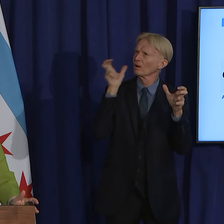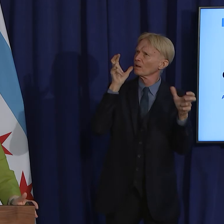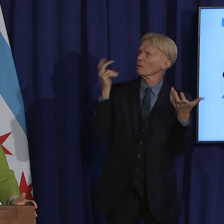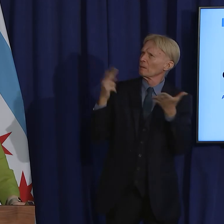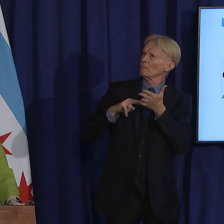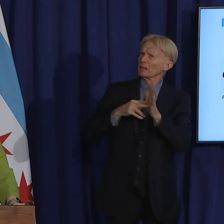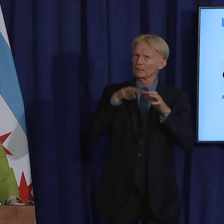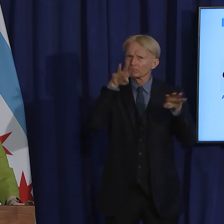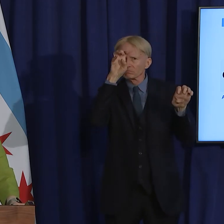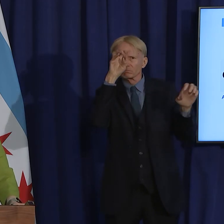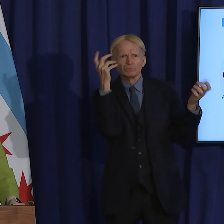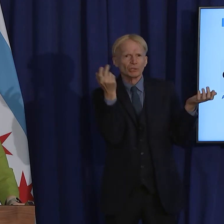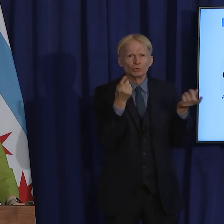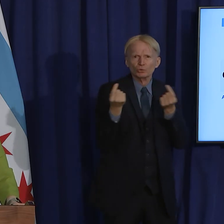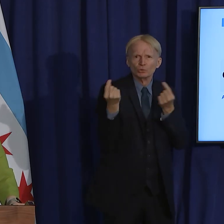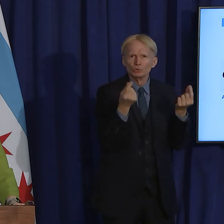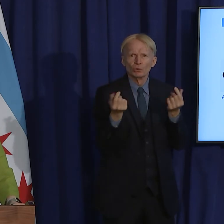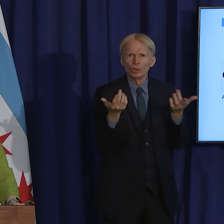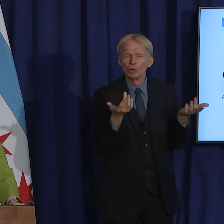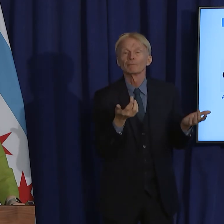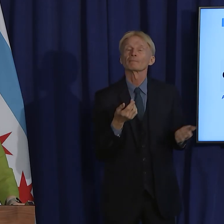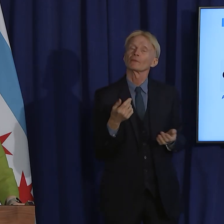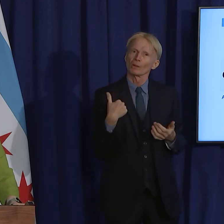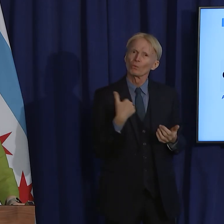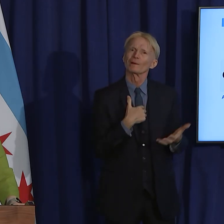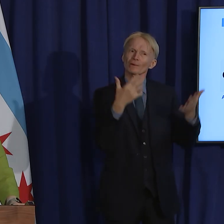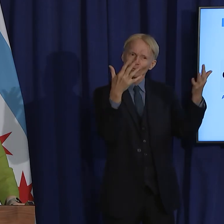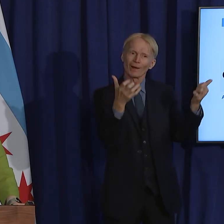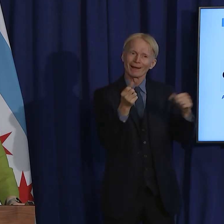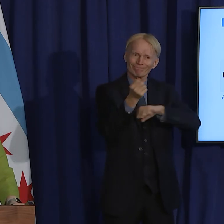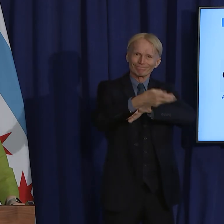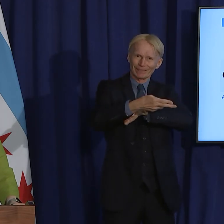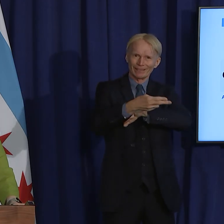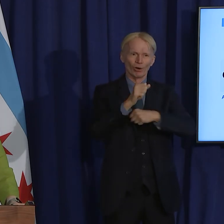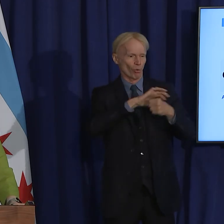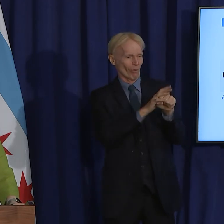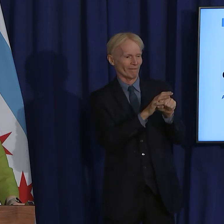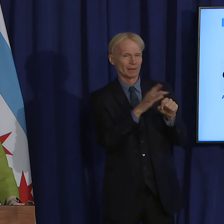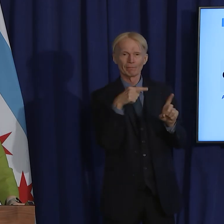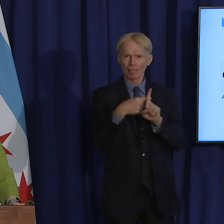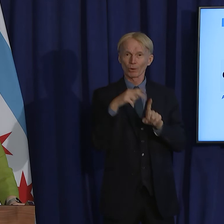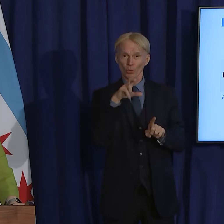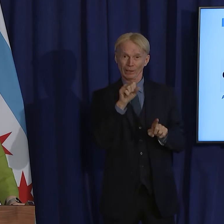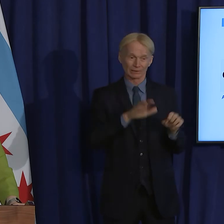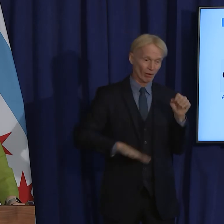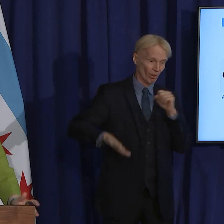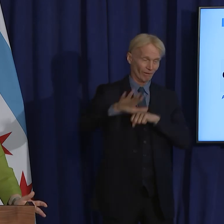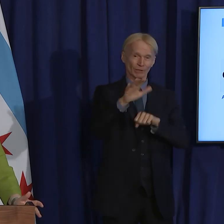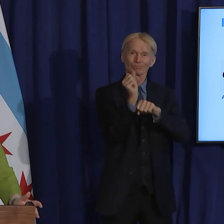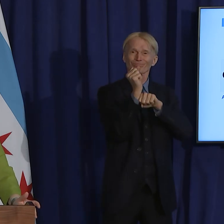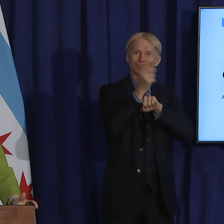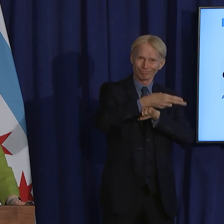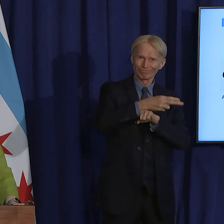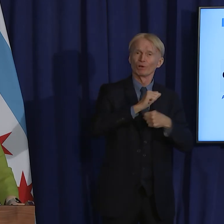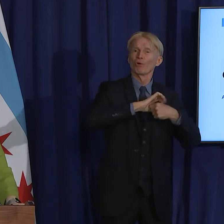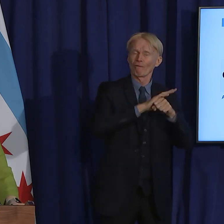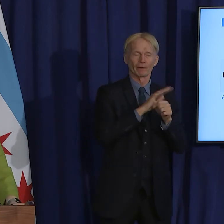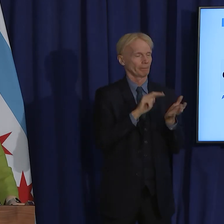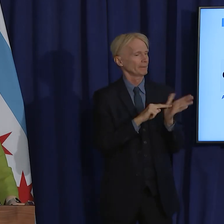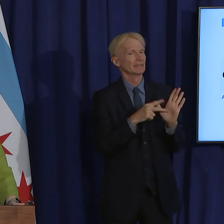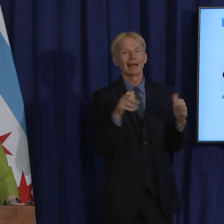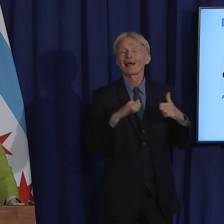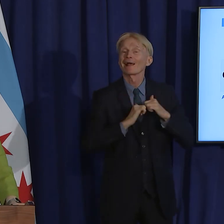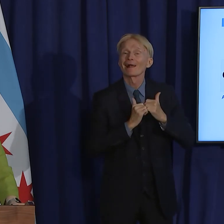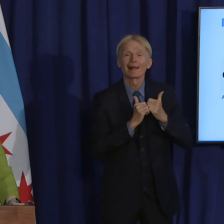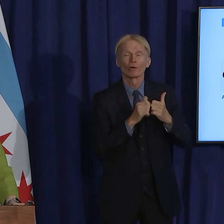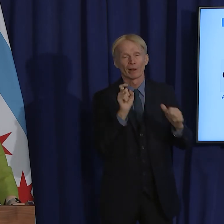we want, getting Chicago past COVID, getting the U.S. past COVID means getting us vaccinated.